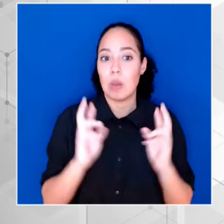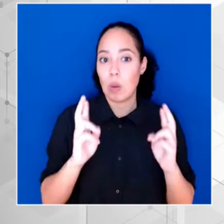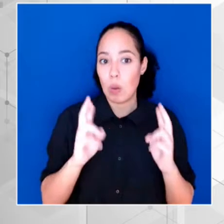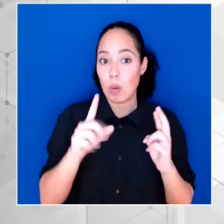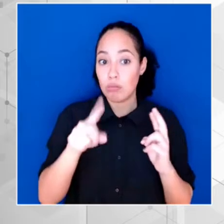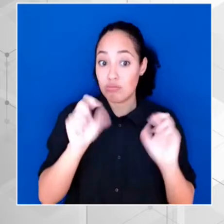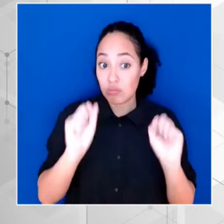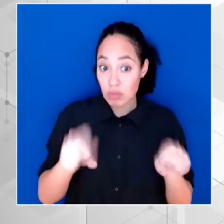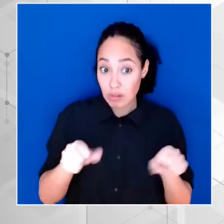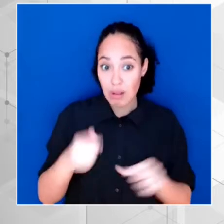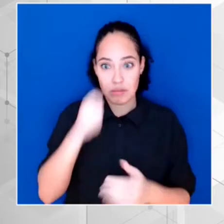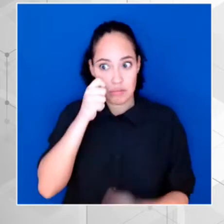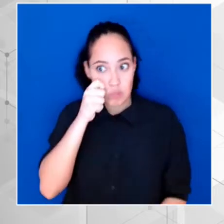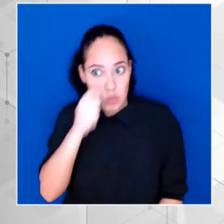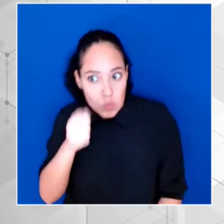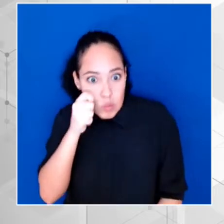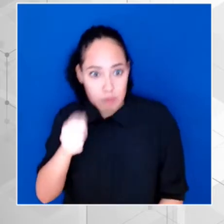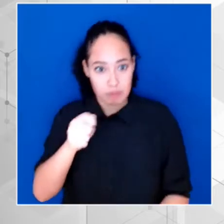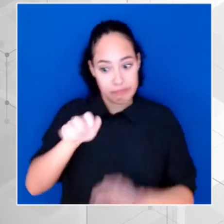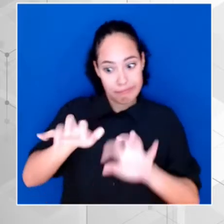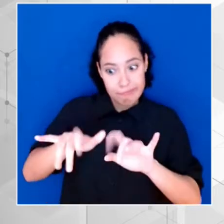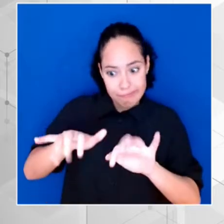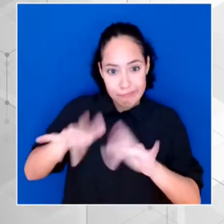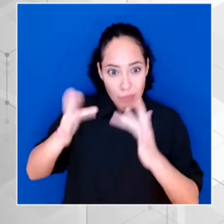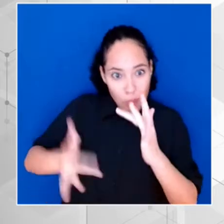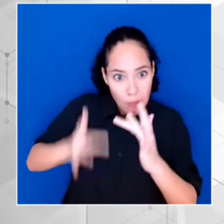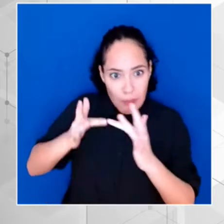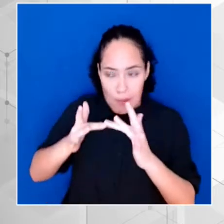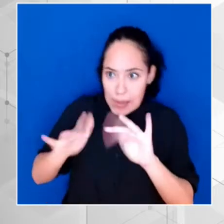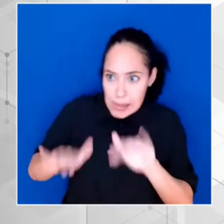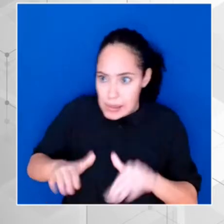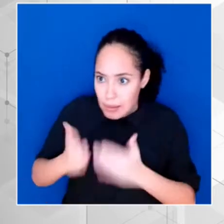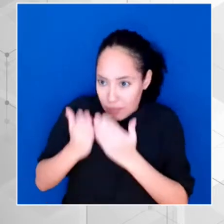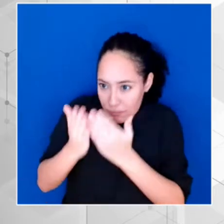this crucial topic as part of taking the steps to be more inclusive.